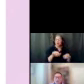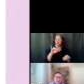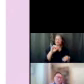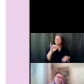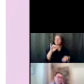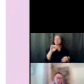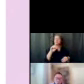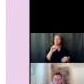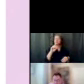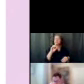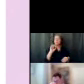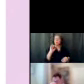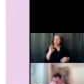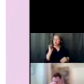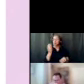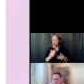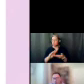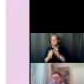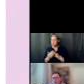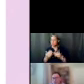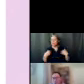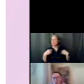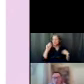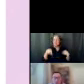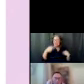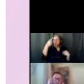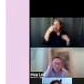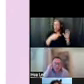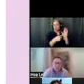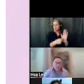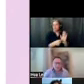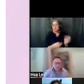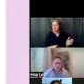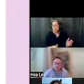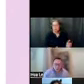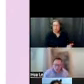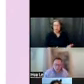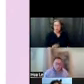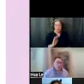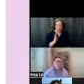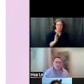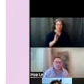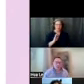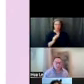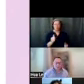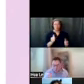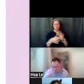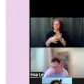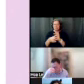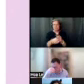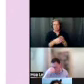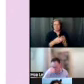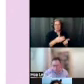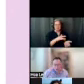population locally. And unfortunately, it's not just our medical center. There are a lot of medical centers that don't